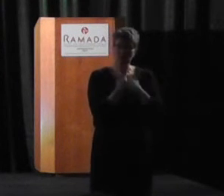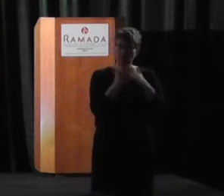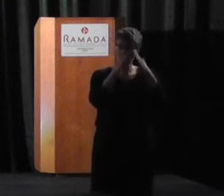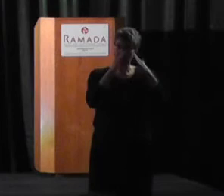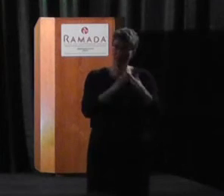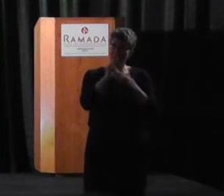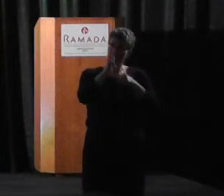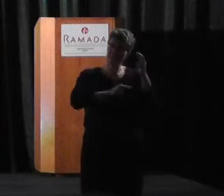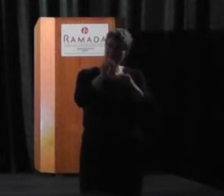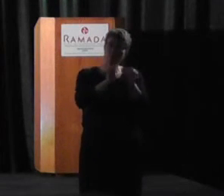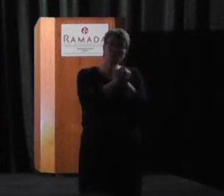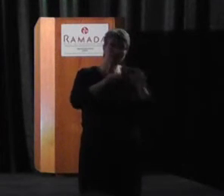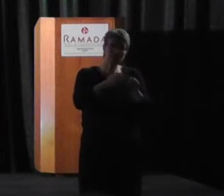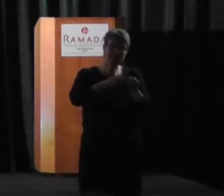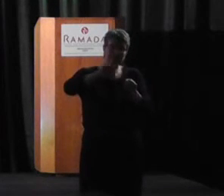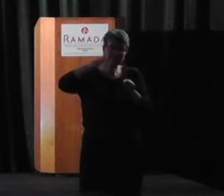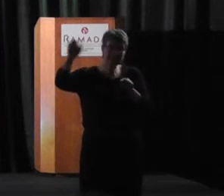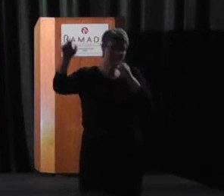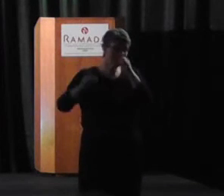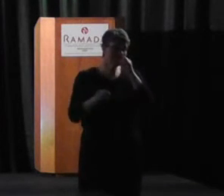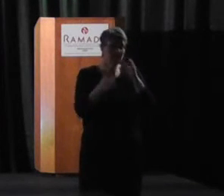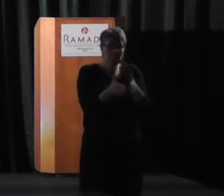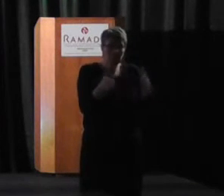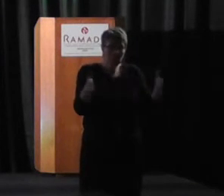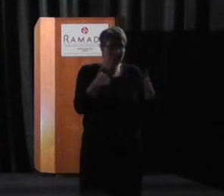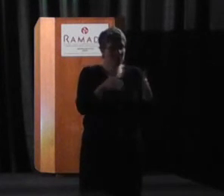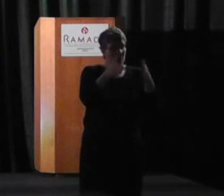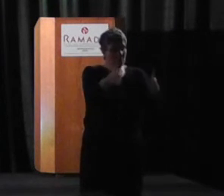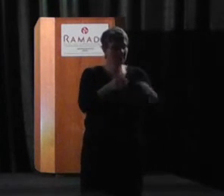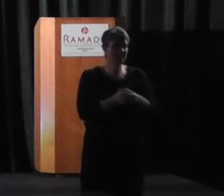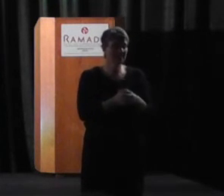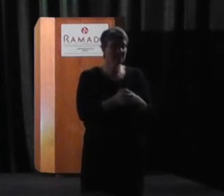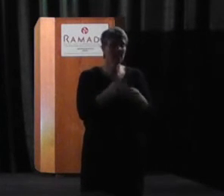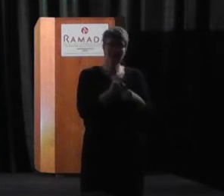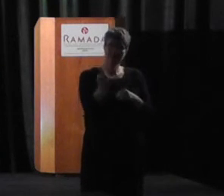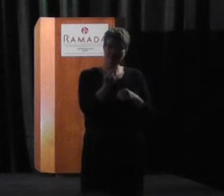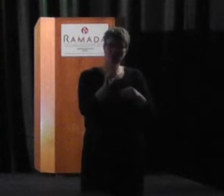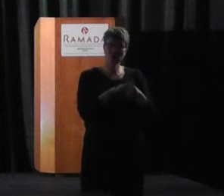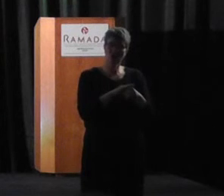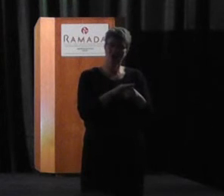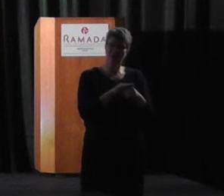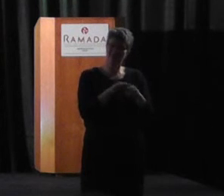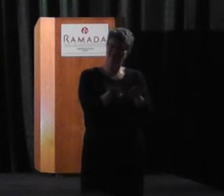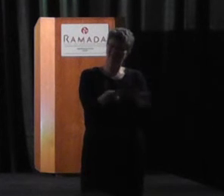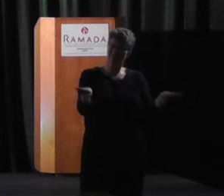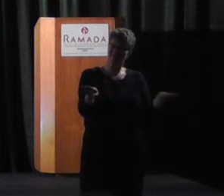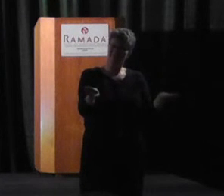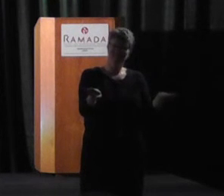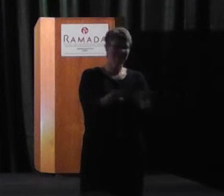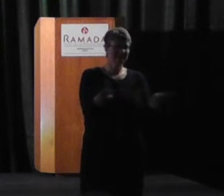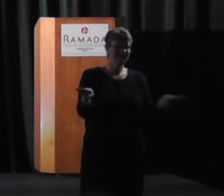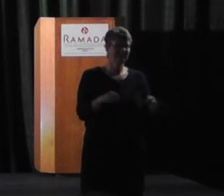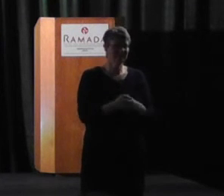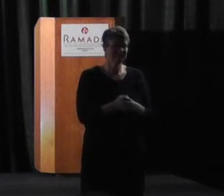hallways, and a main floor bathroom. While a no step front entry leading from a walkway or driveway is preferred, back